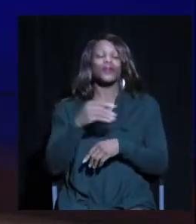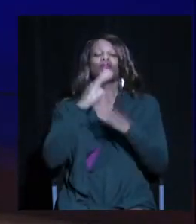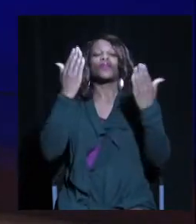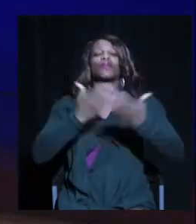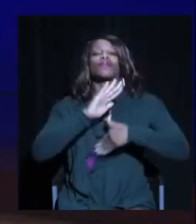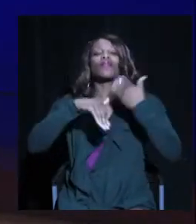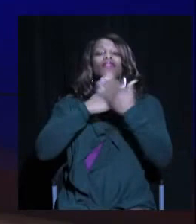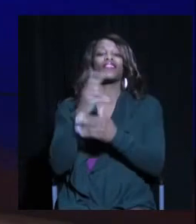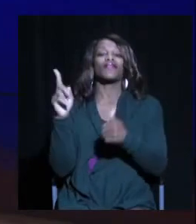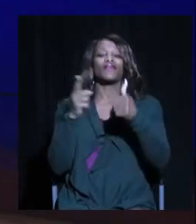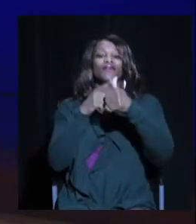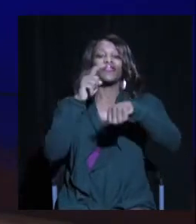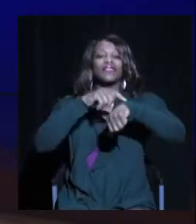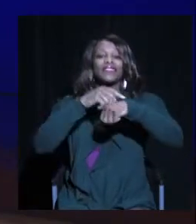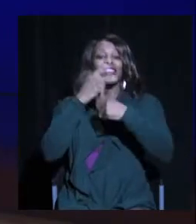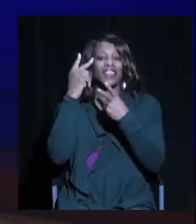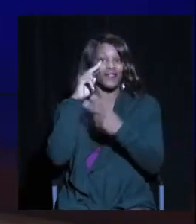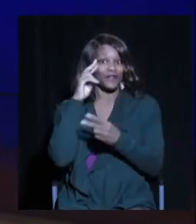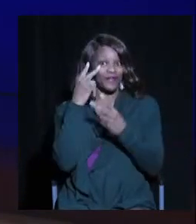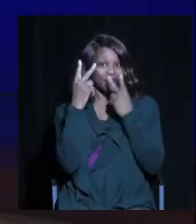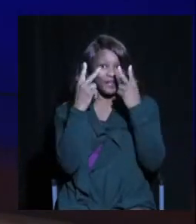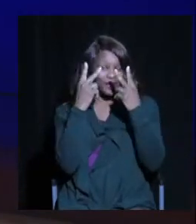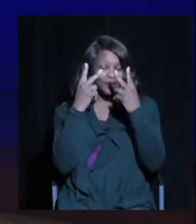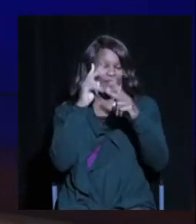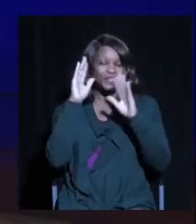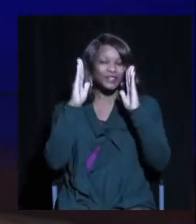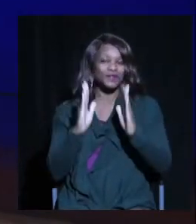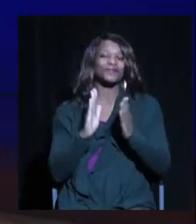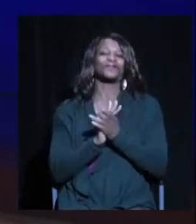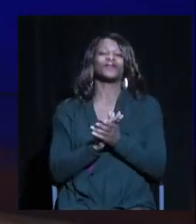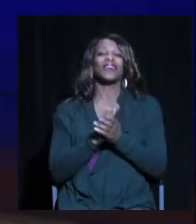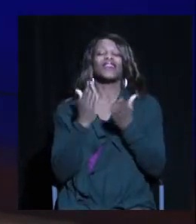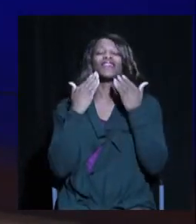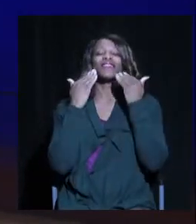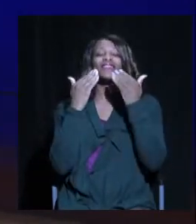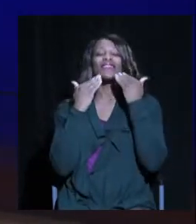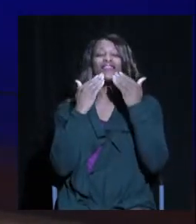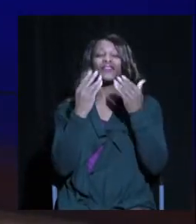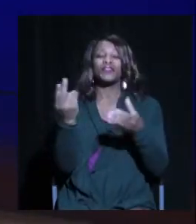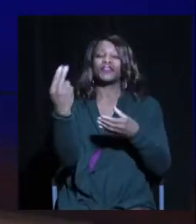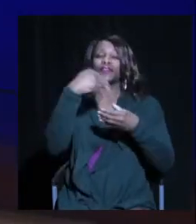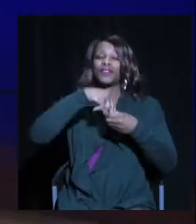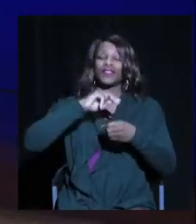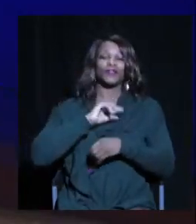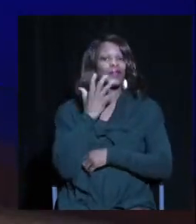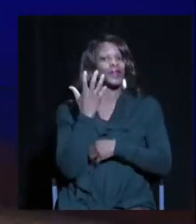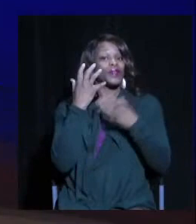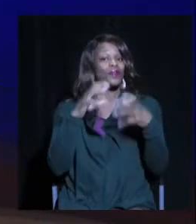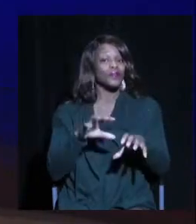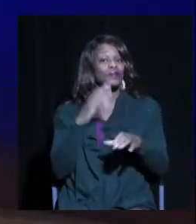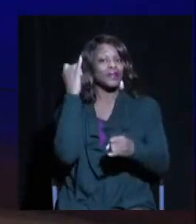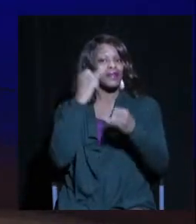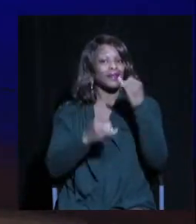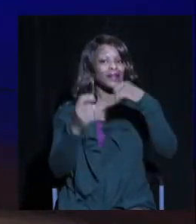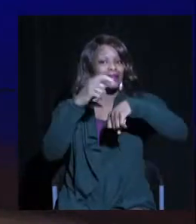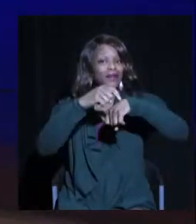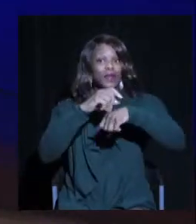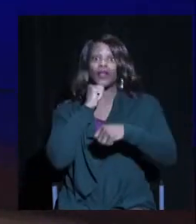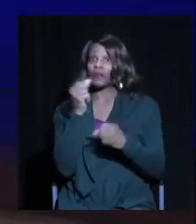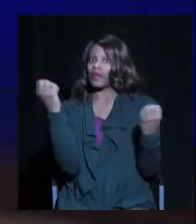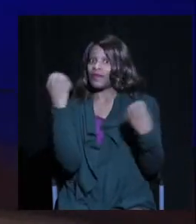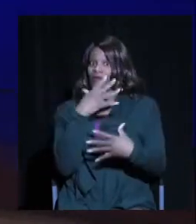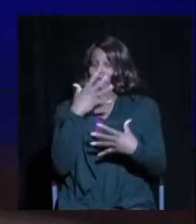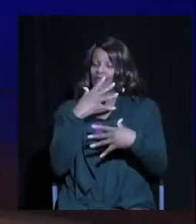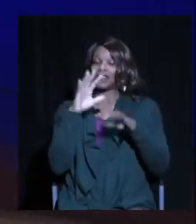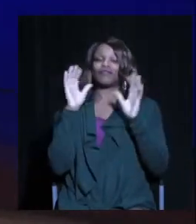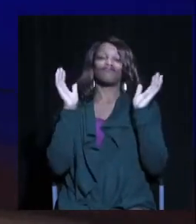viewers. We are so grateful you're tuning in with us today, and we don't want this to be your last time. Don't be afraid to chat with